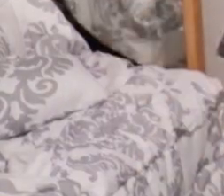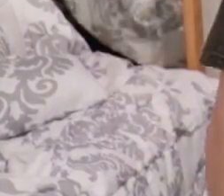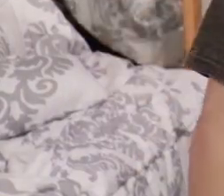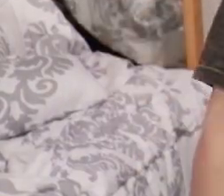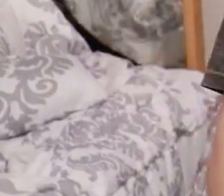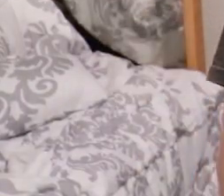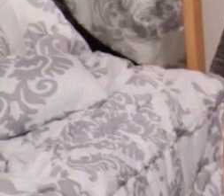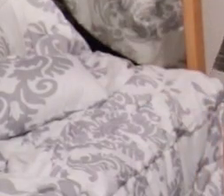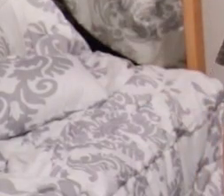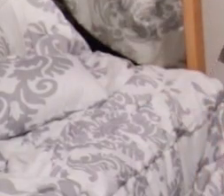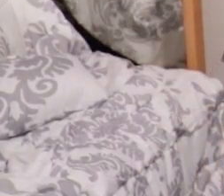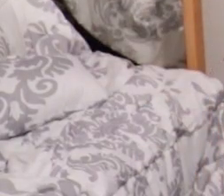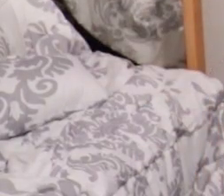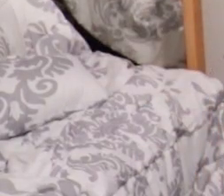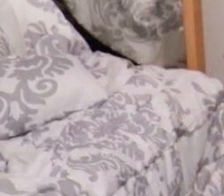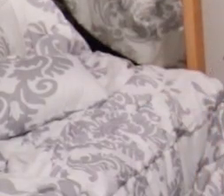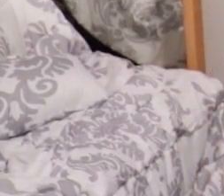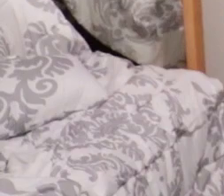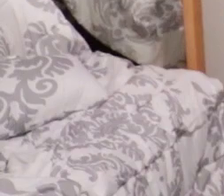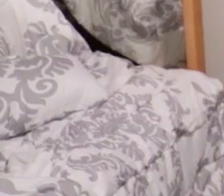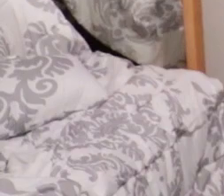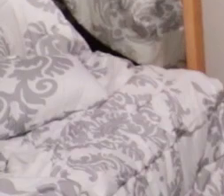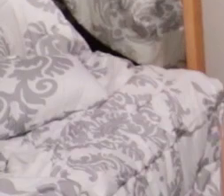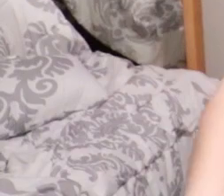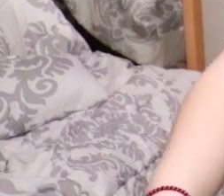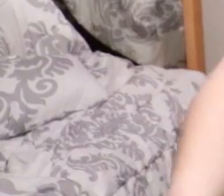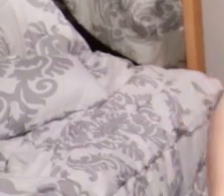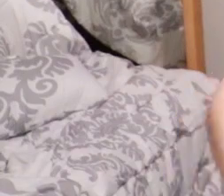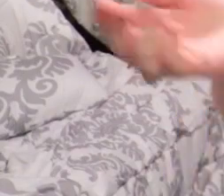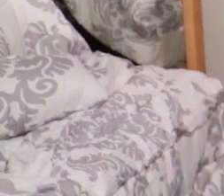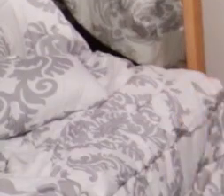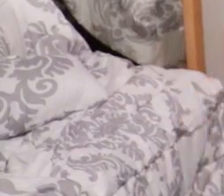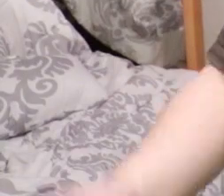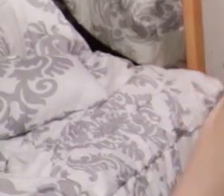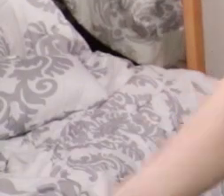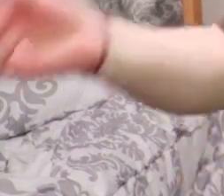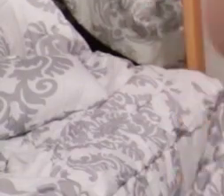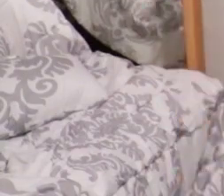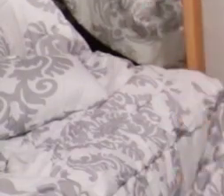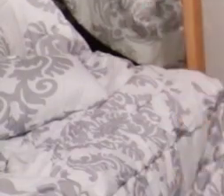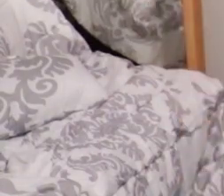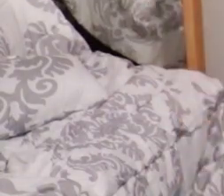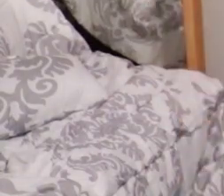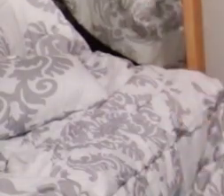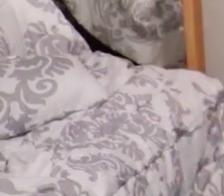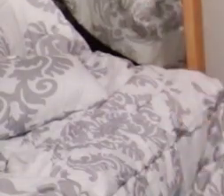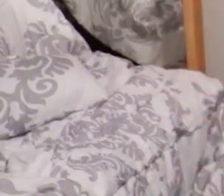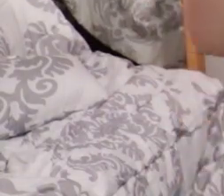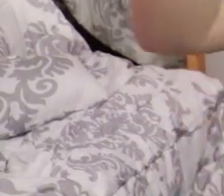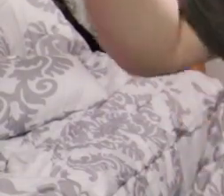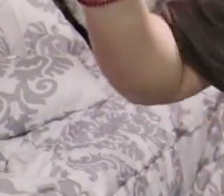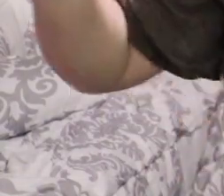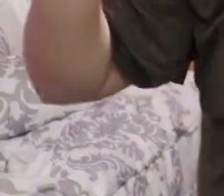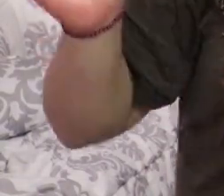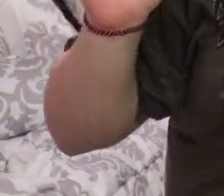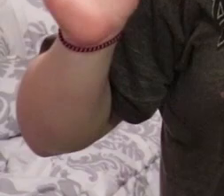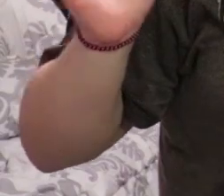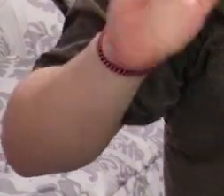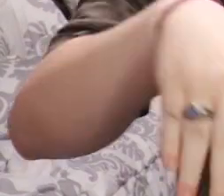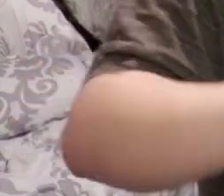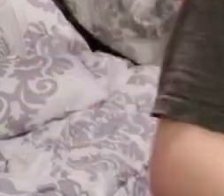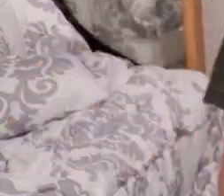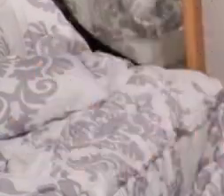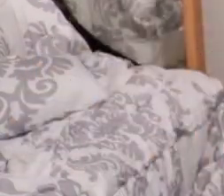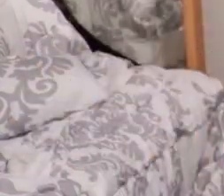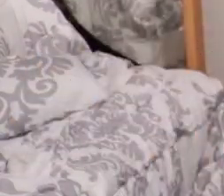said 3-1 or whatever, 3-1 to the other team. You know, if he would have done a reversible thing, you might actually